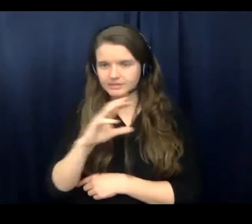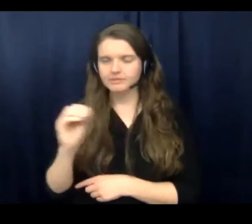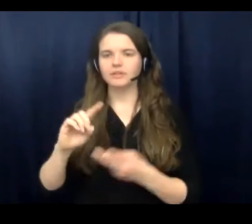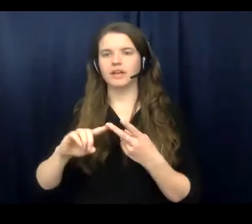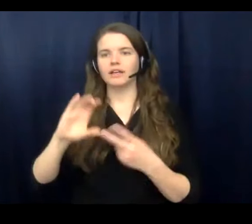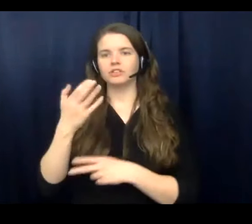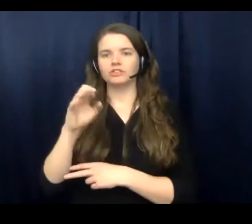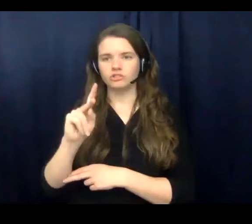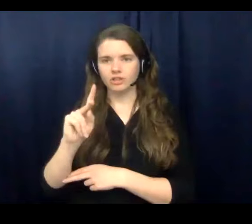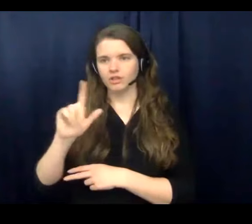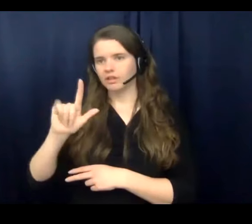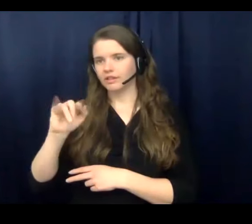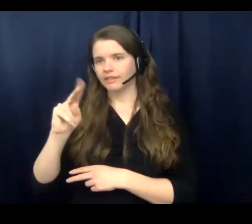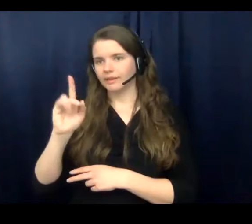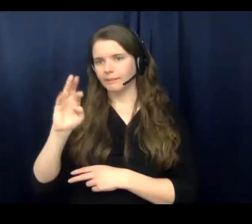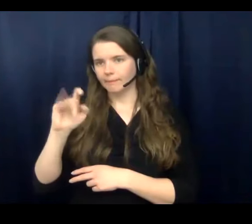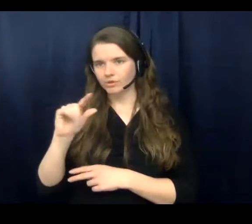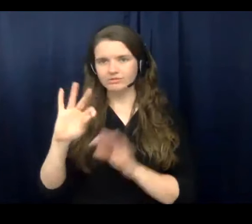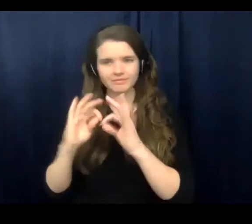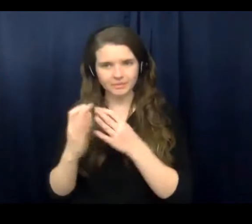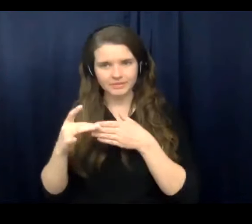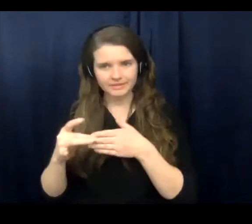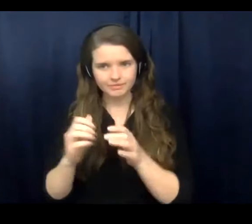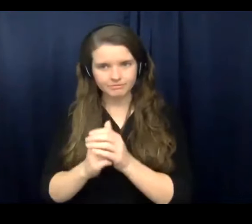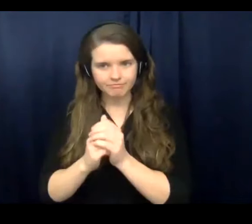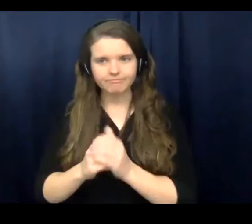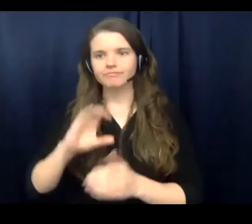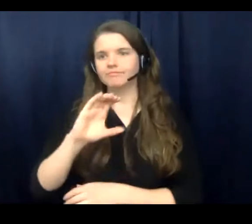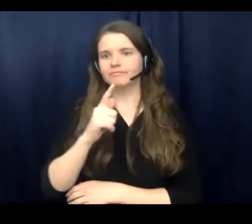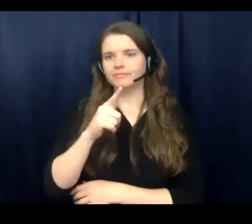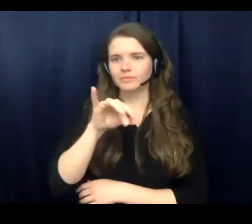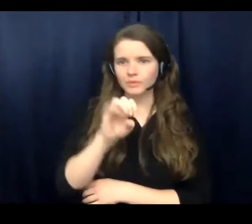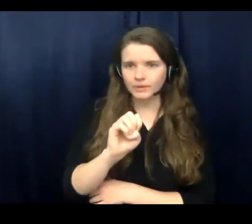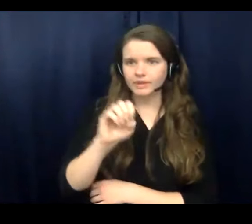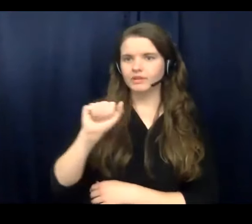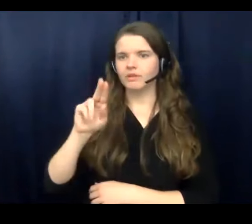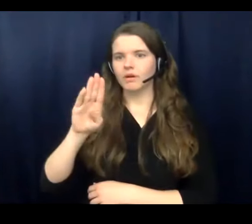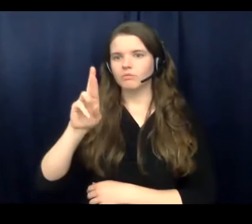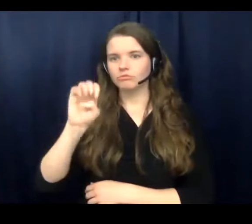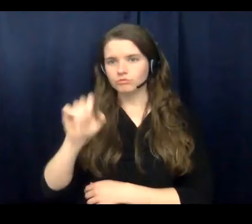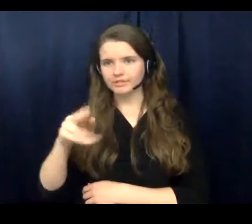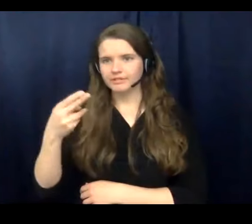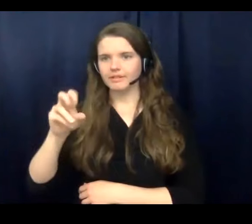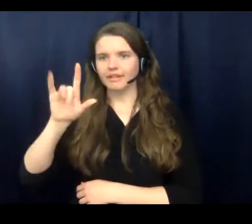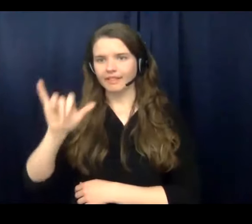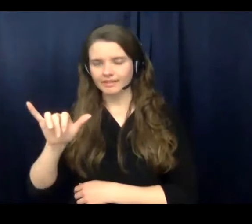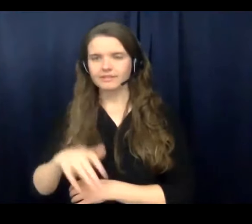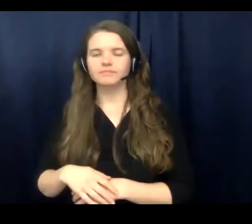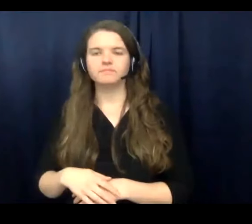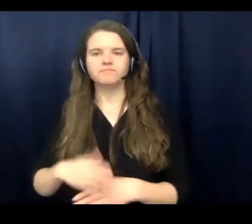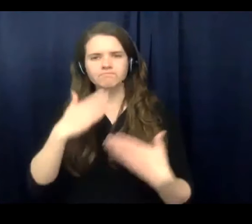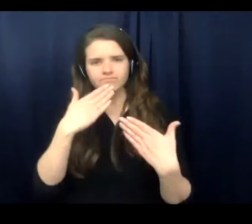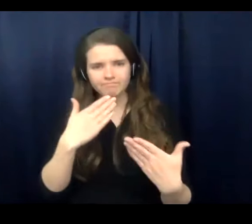us in worship with Chloe and Aubrey and Haley, and we're so thankful